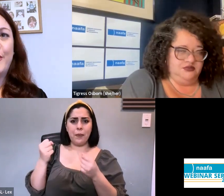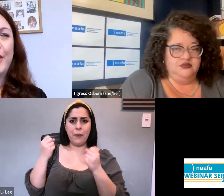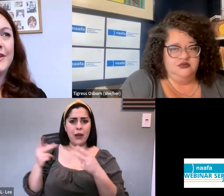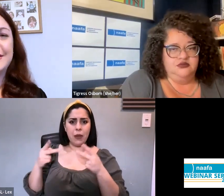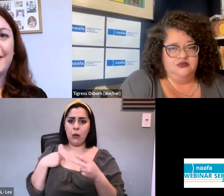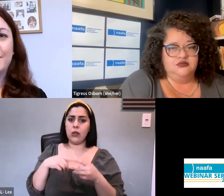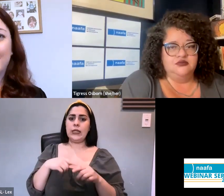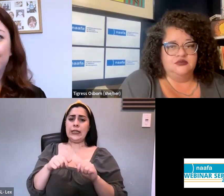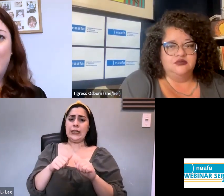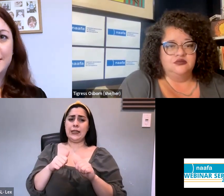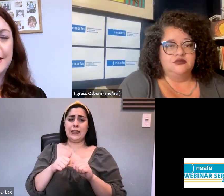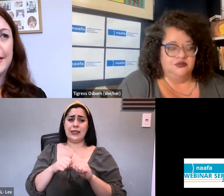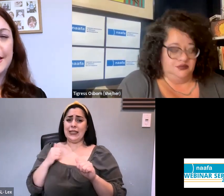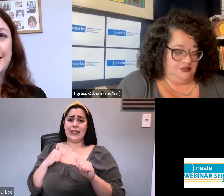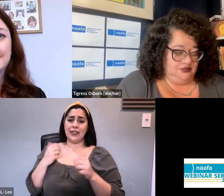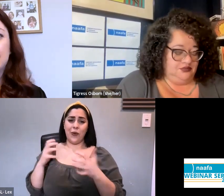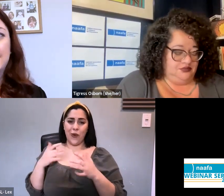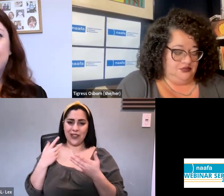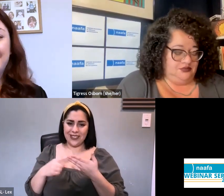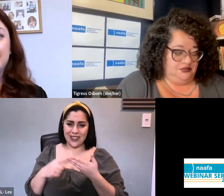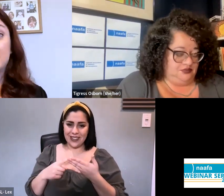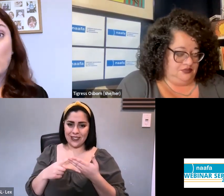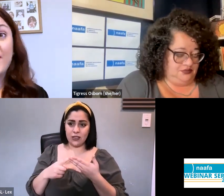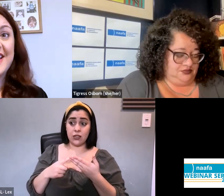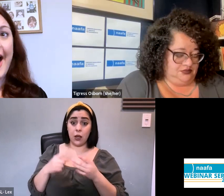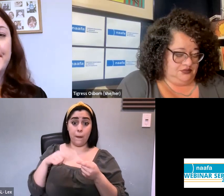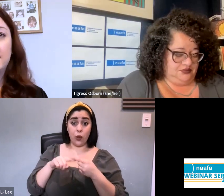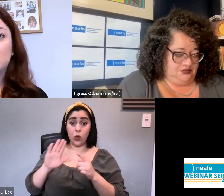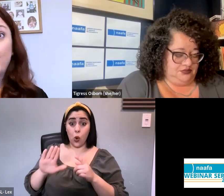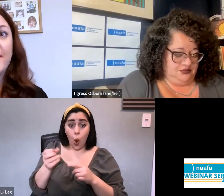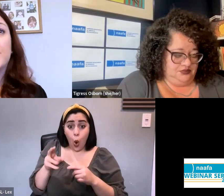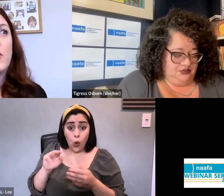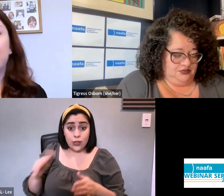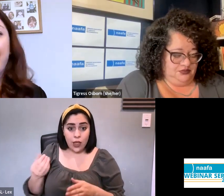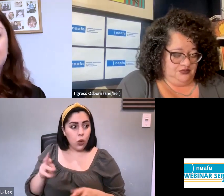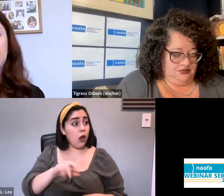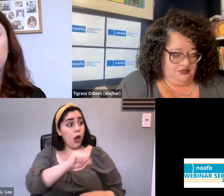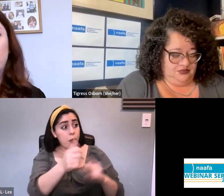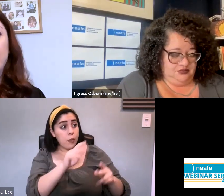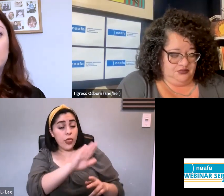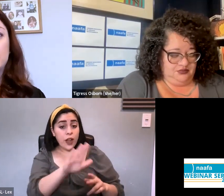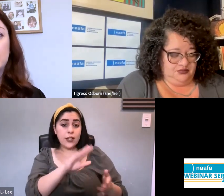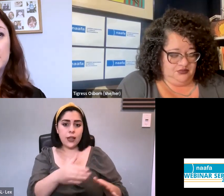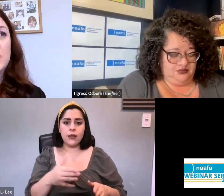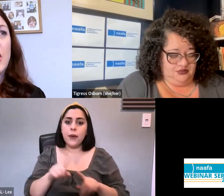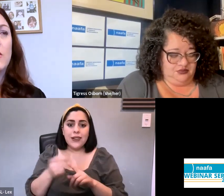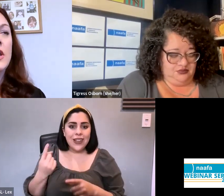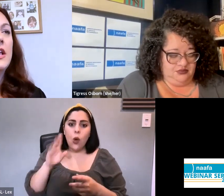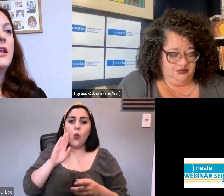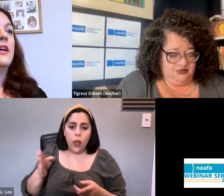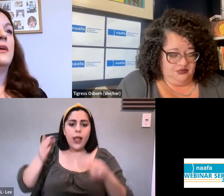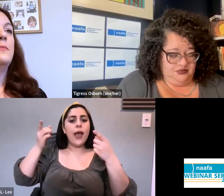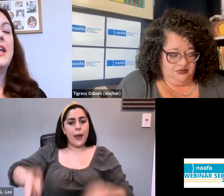death or death of loved ones. And the thing is, it's going to happen to everyone at some point.